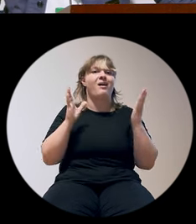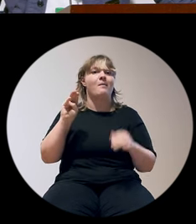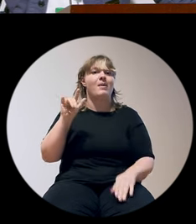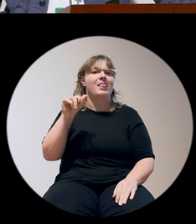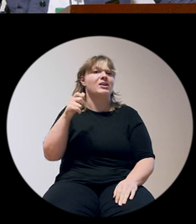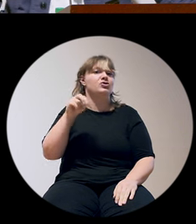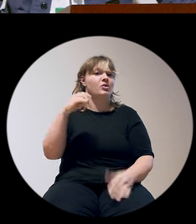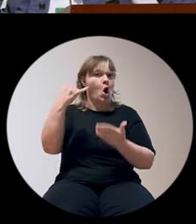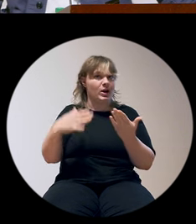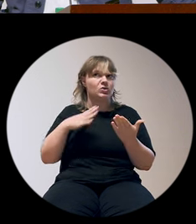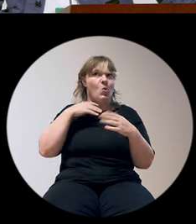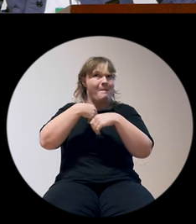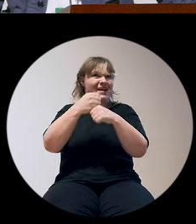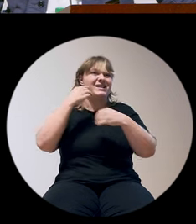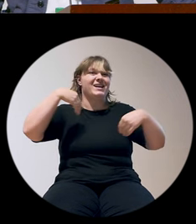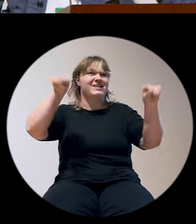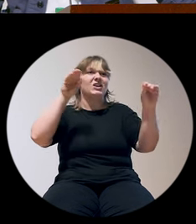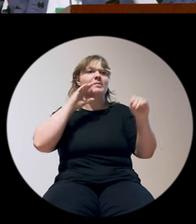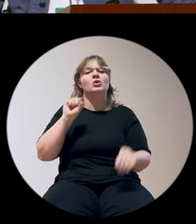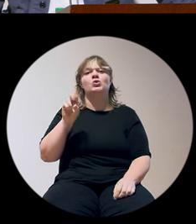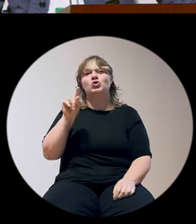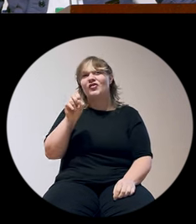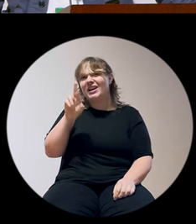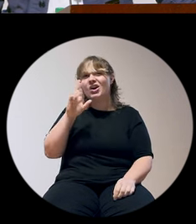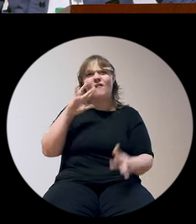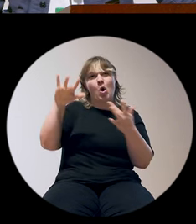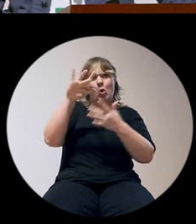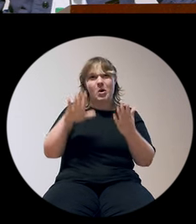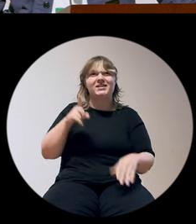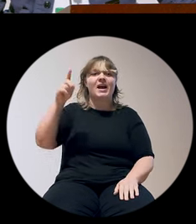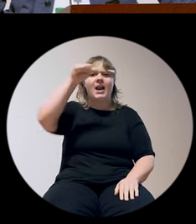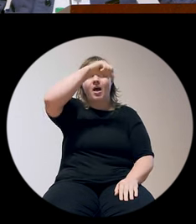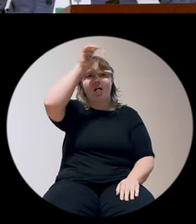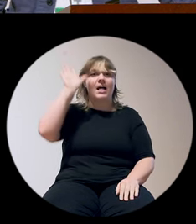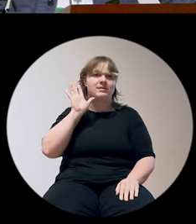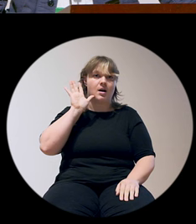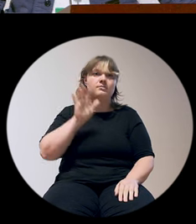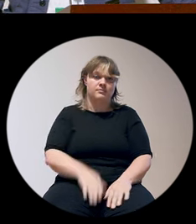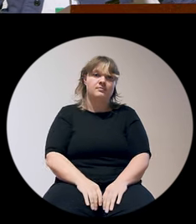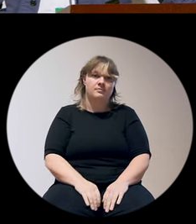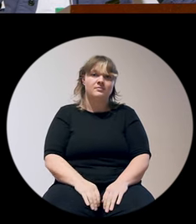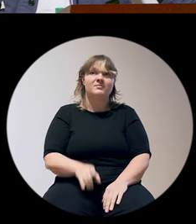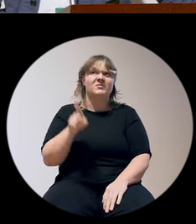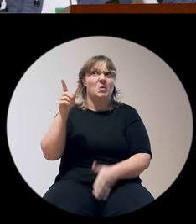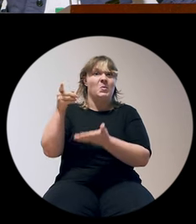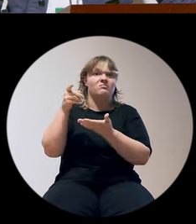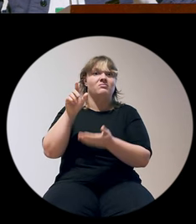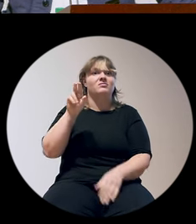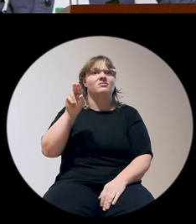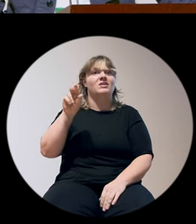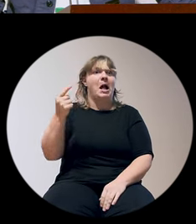these and sells them as souvenirs for tourists in Alaska. So he purchased this from that